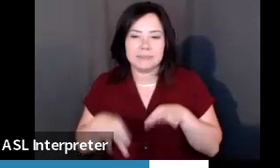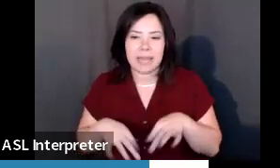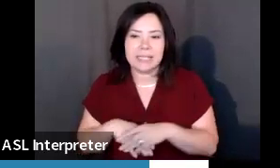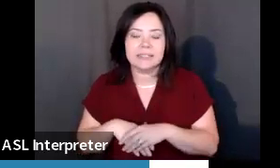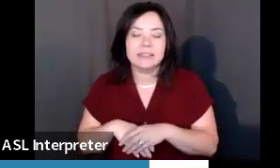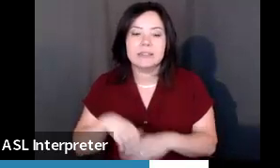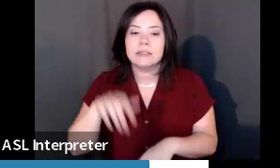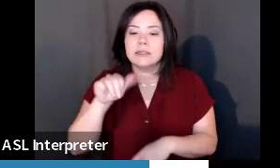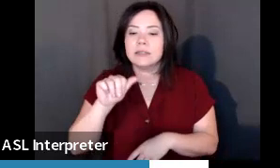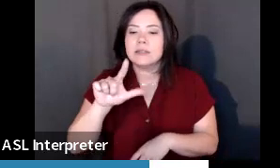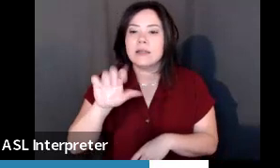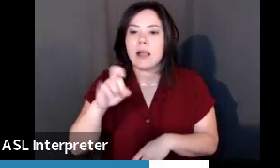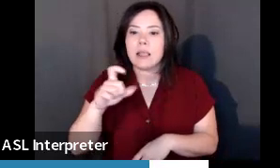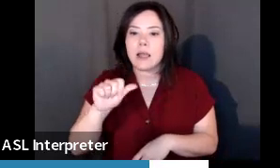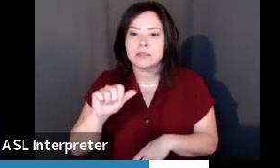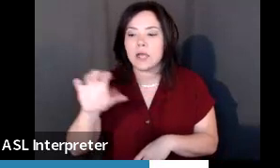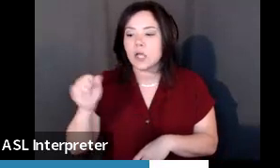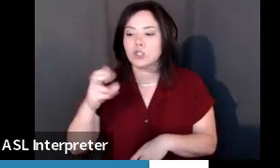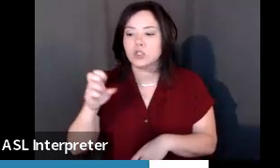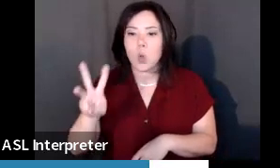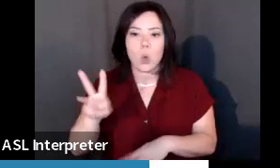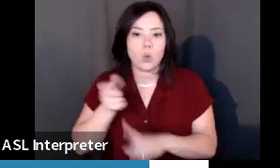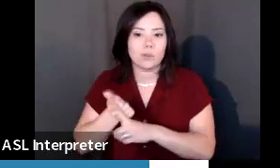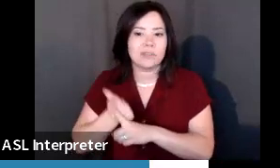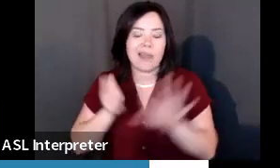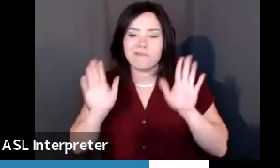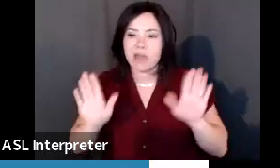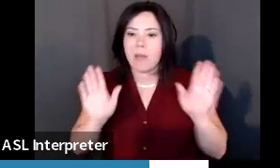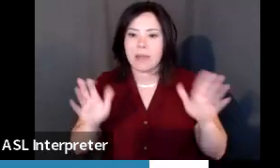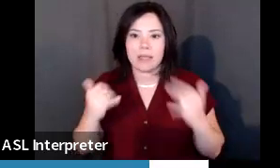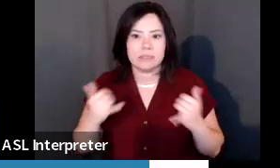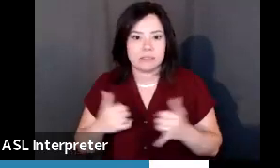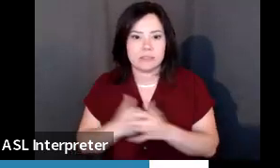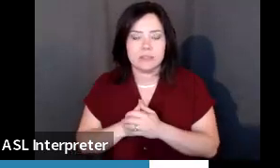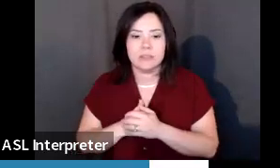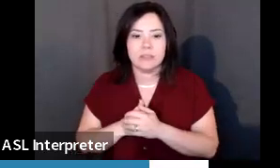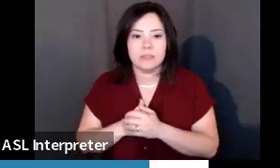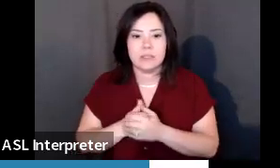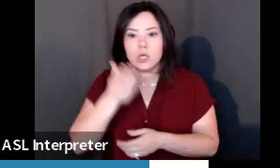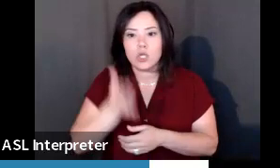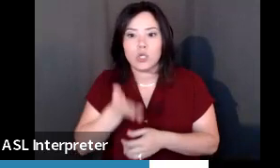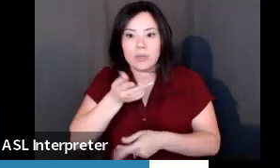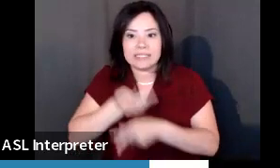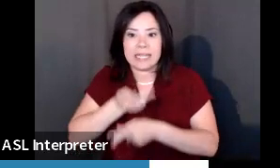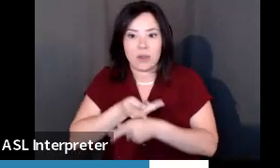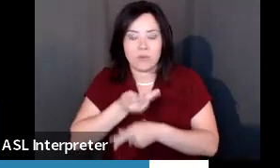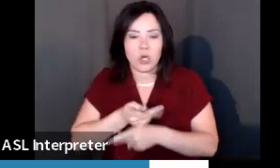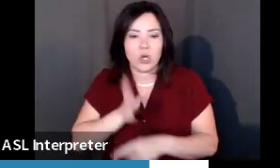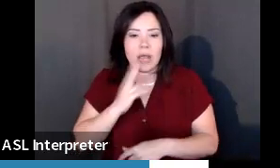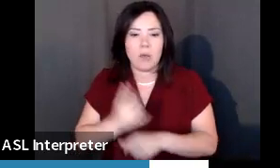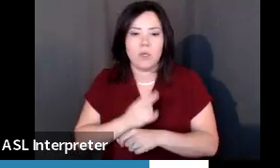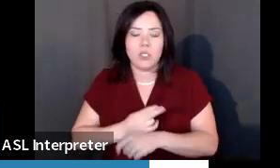The Alexa shows are fabulous now. And think of you as a caregiver. And I'll use